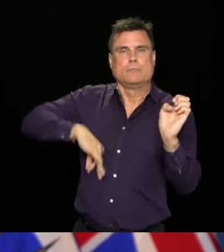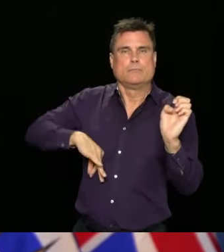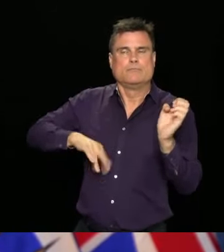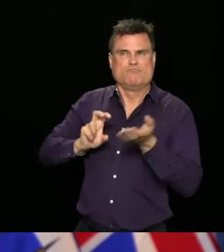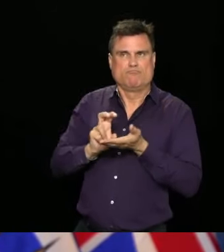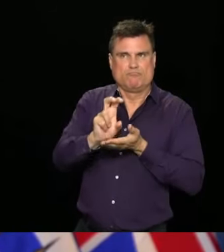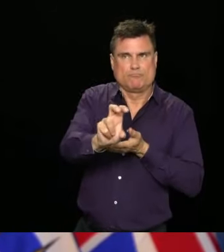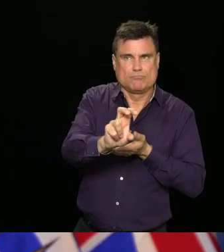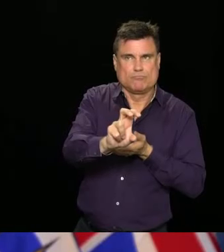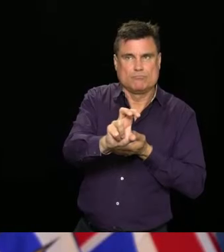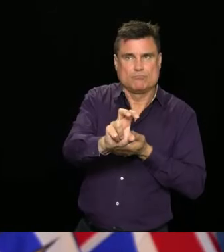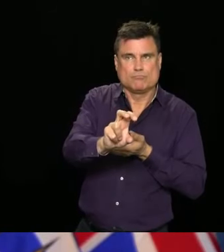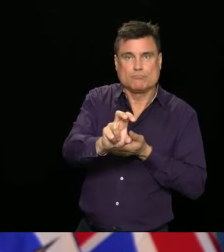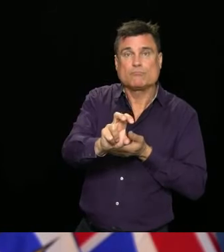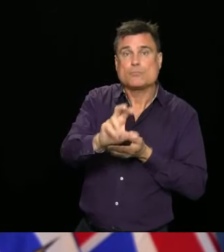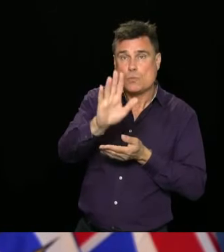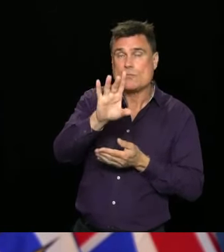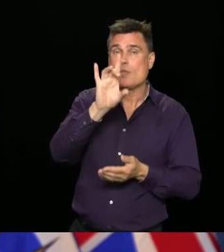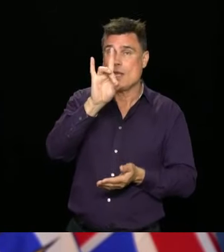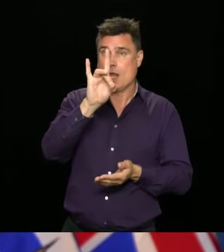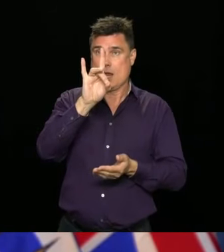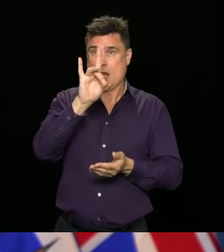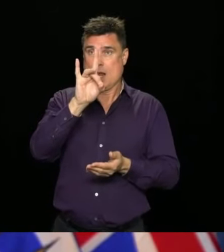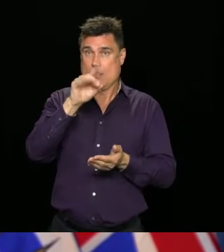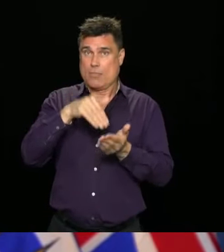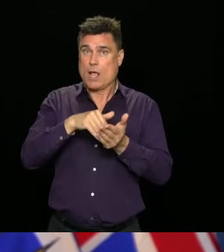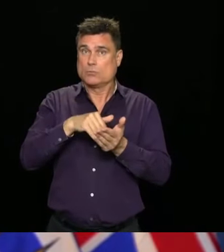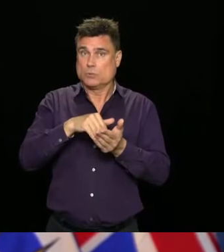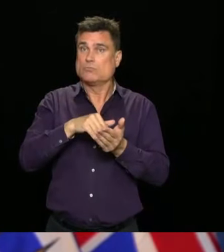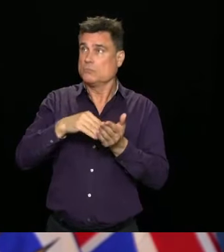400,000 applications had been processed, so more than $400